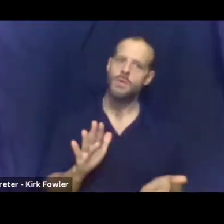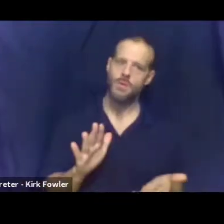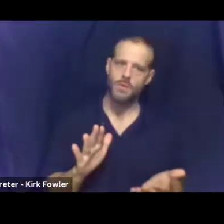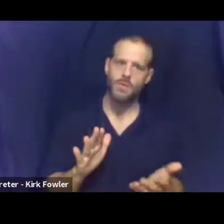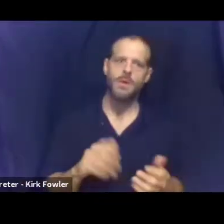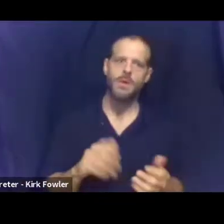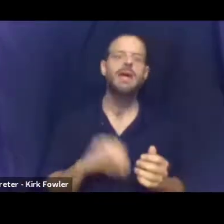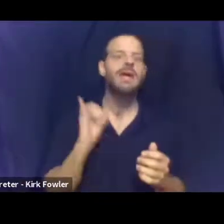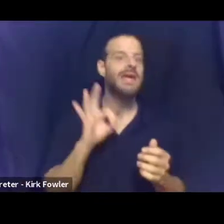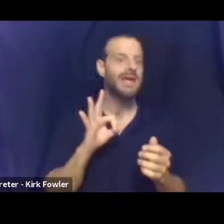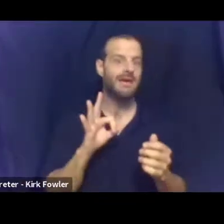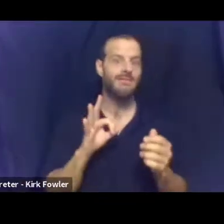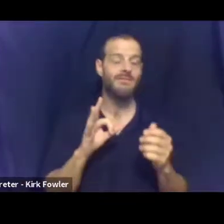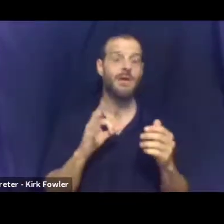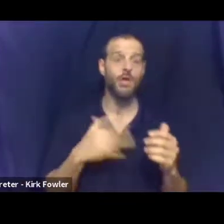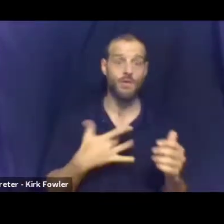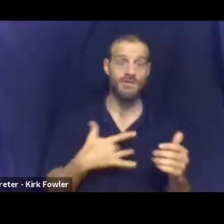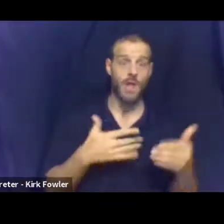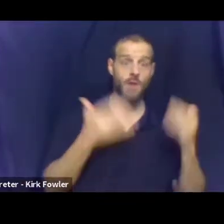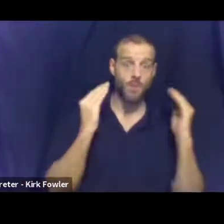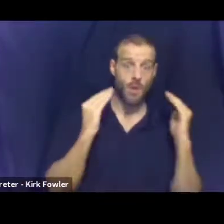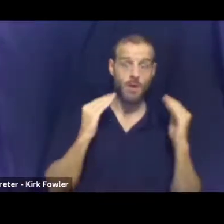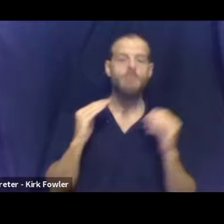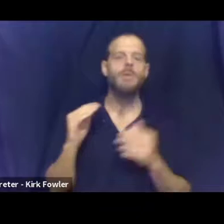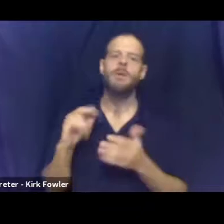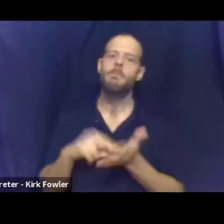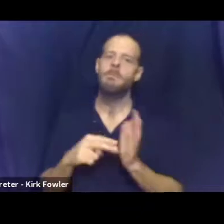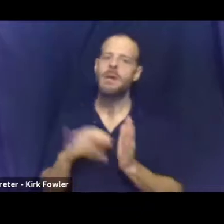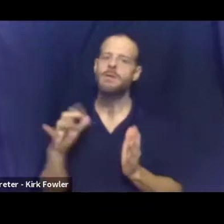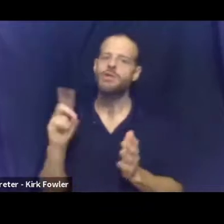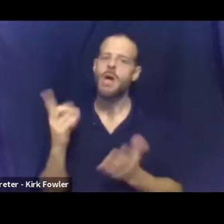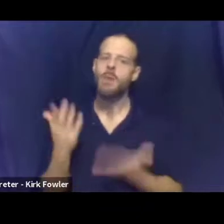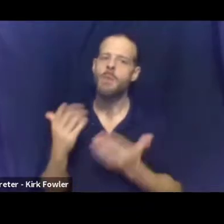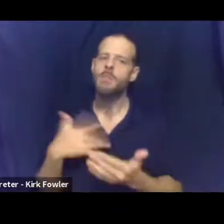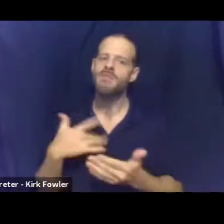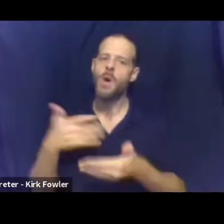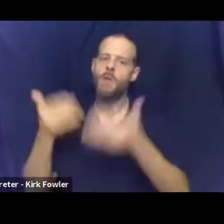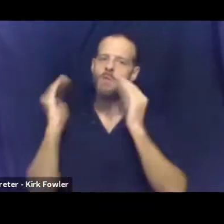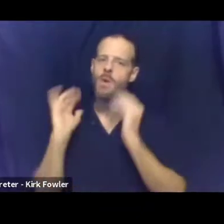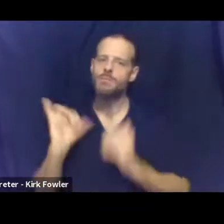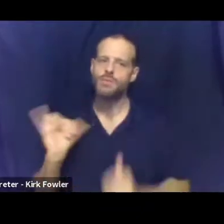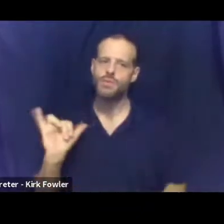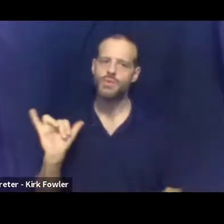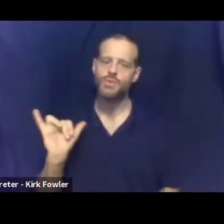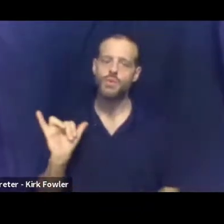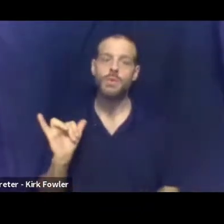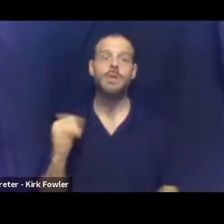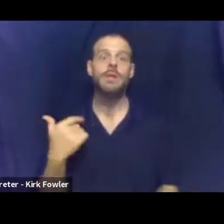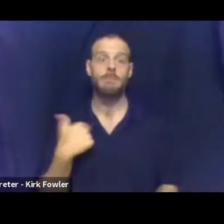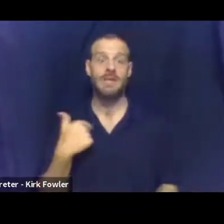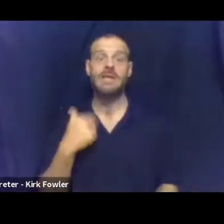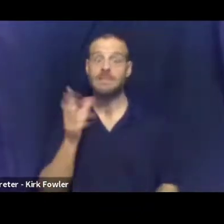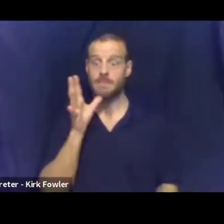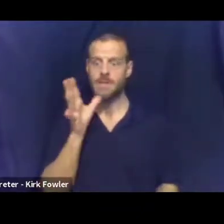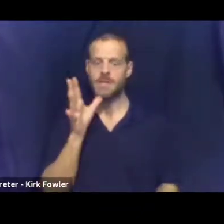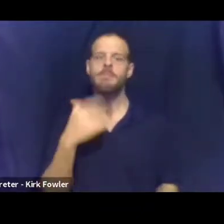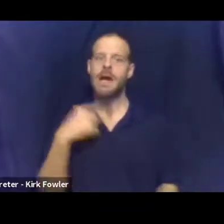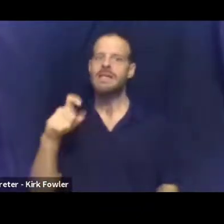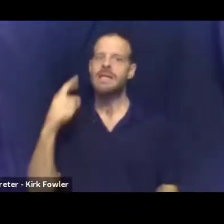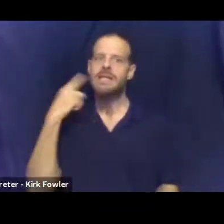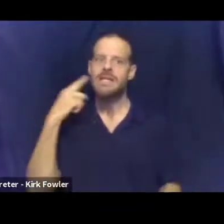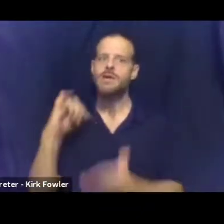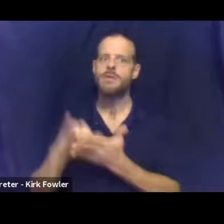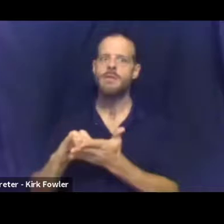overwhelm the kid too, and also overwhelm you, which will make it less effective. And she was saying as a mom, she needed to hear that. And,